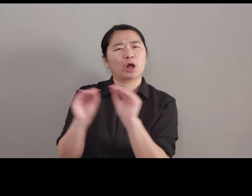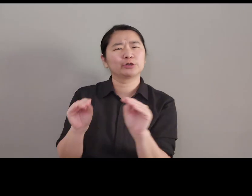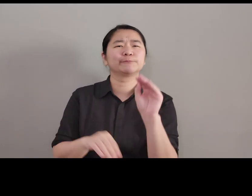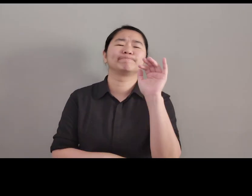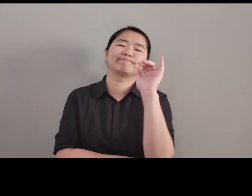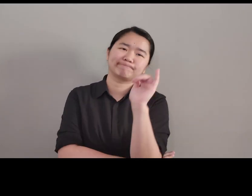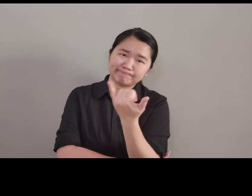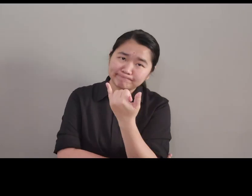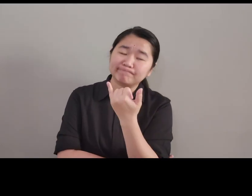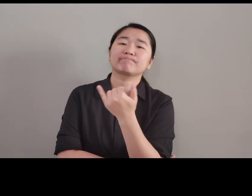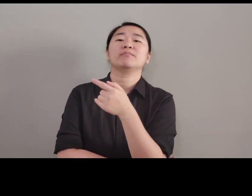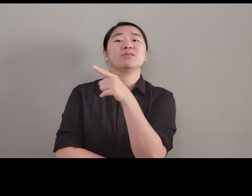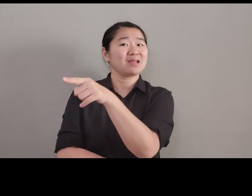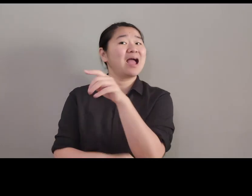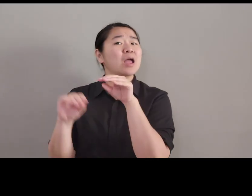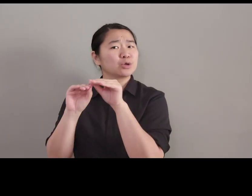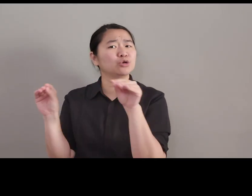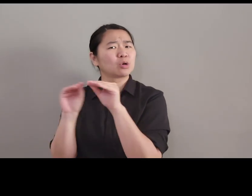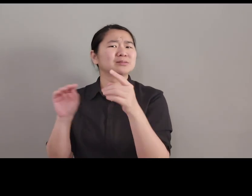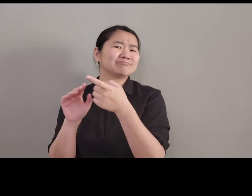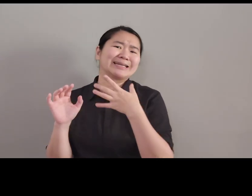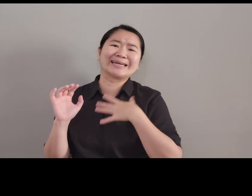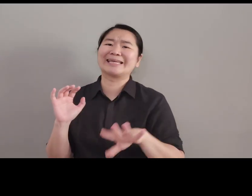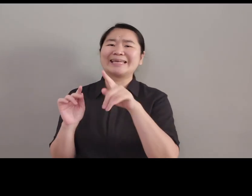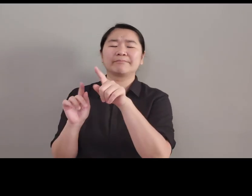And you also need people within teams that are actually